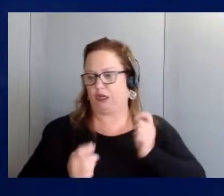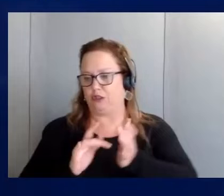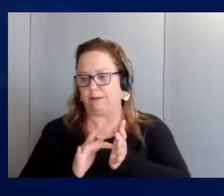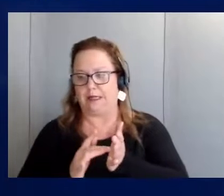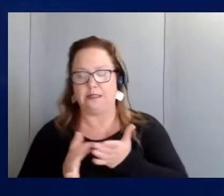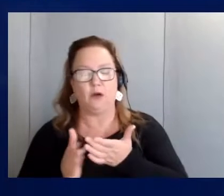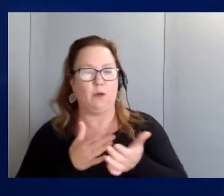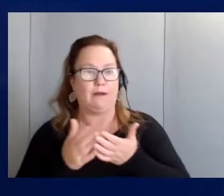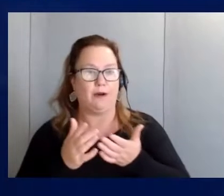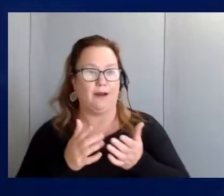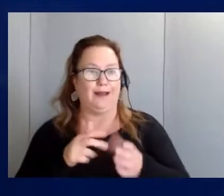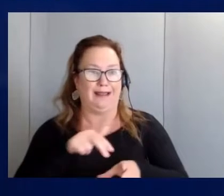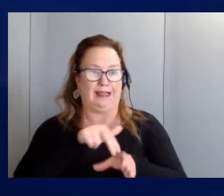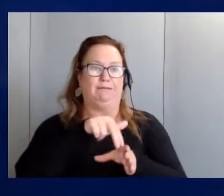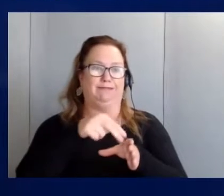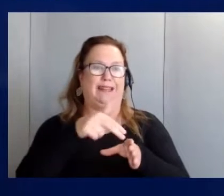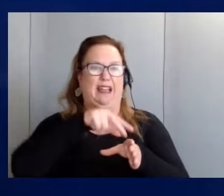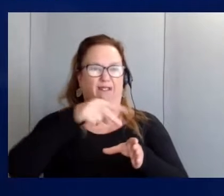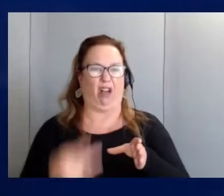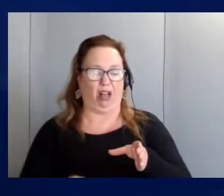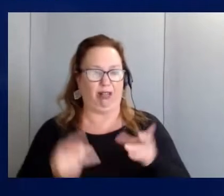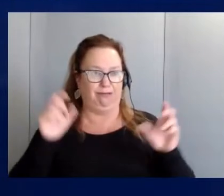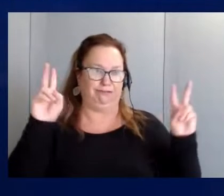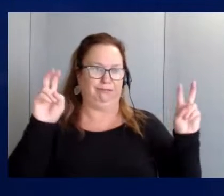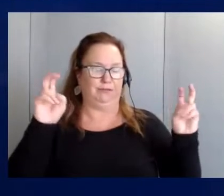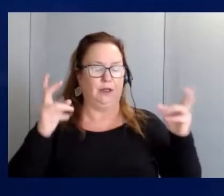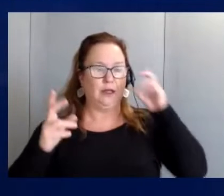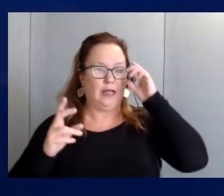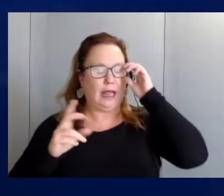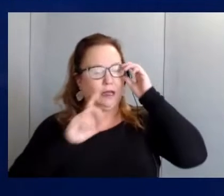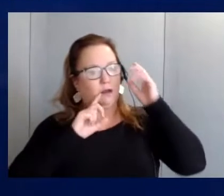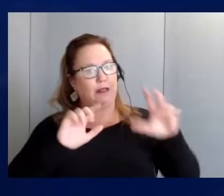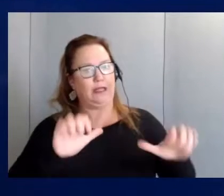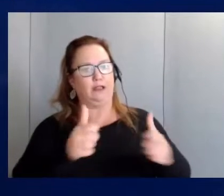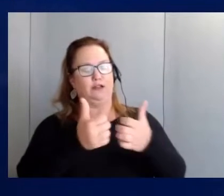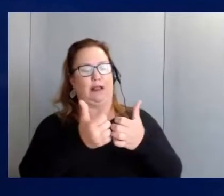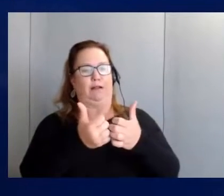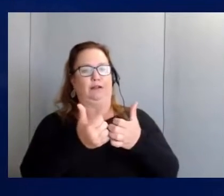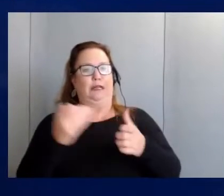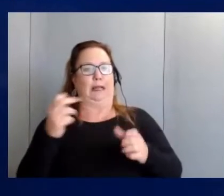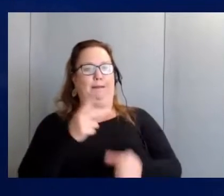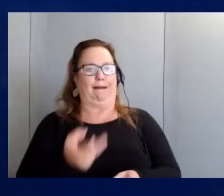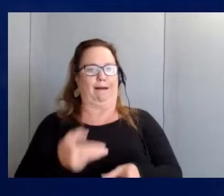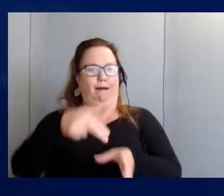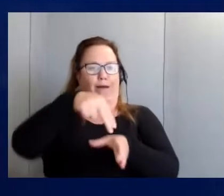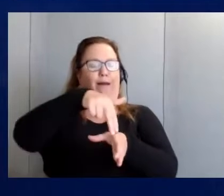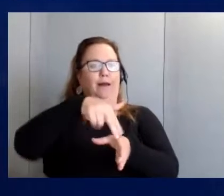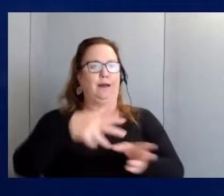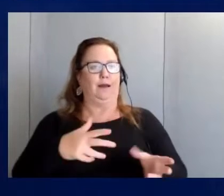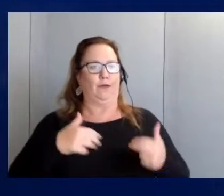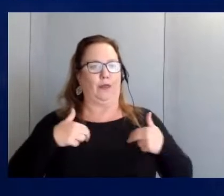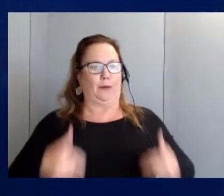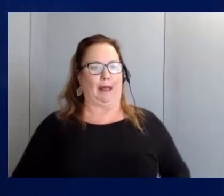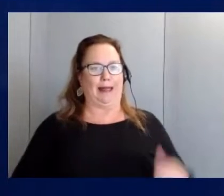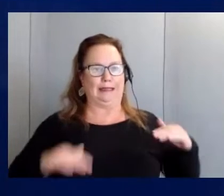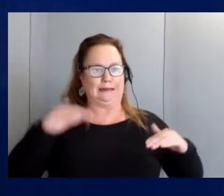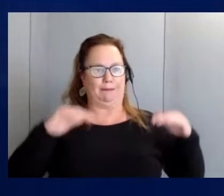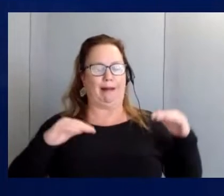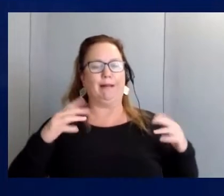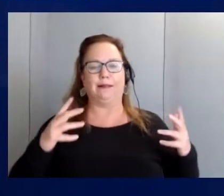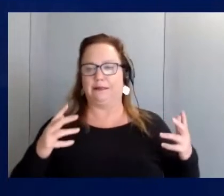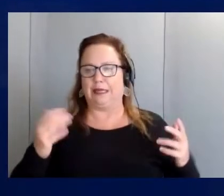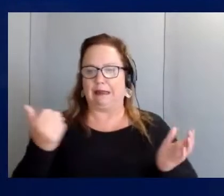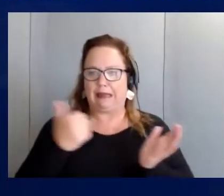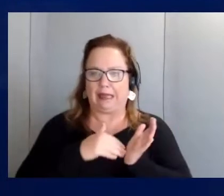they can get knocked off that tightrope. And then it can be very difficult to get back on that tightrope, and it can take some time and some effort, and that's that kind